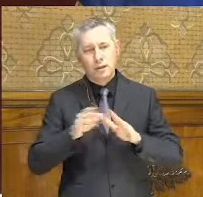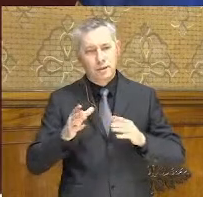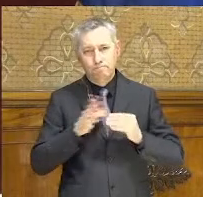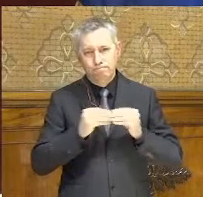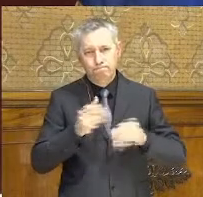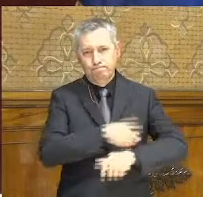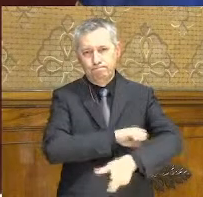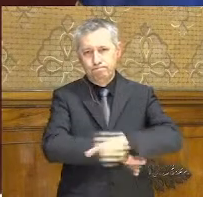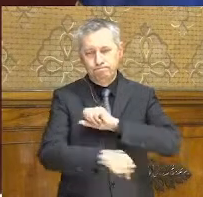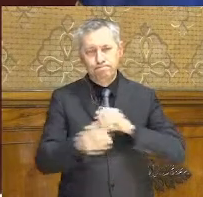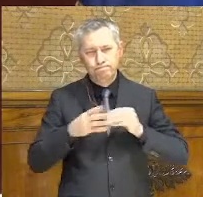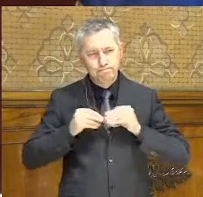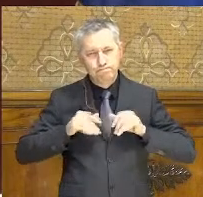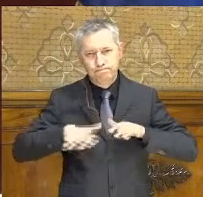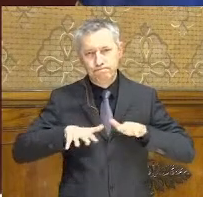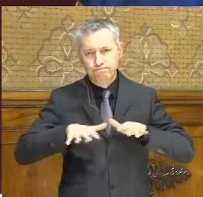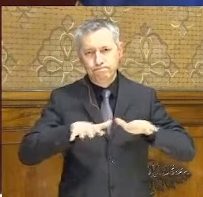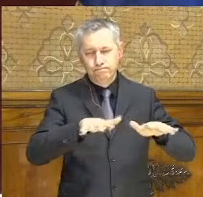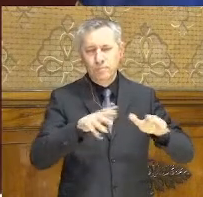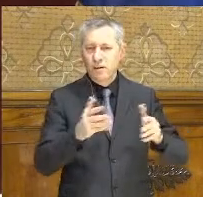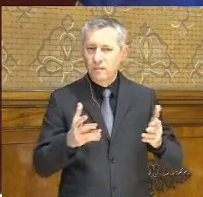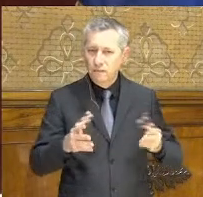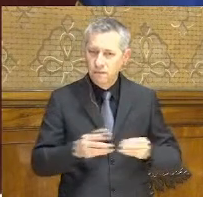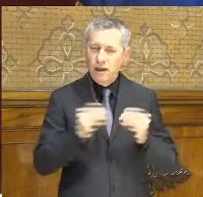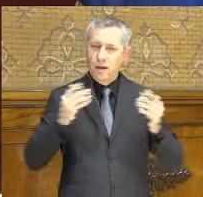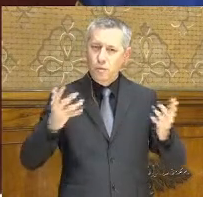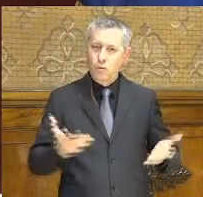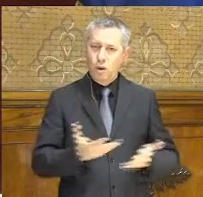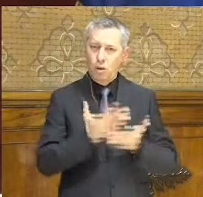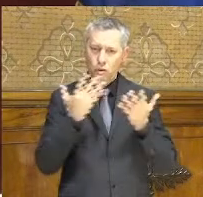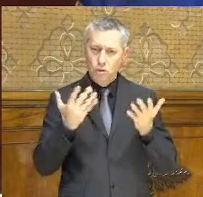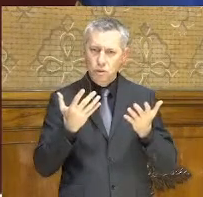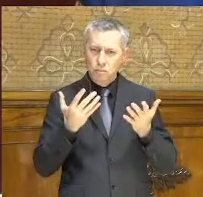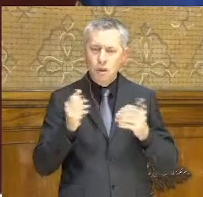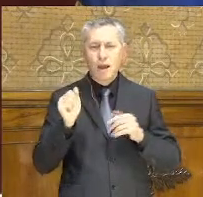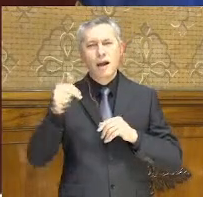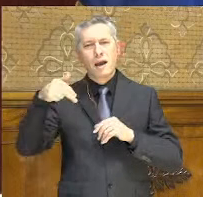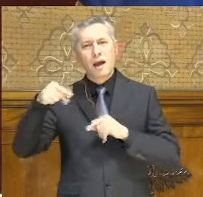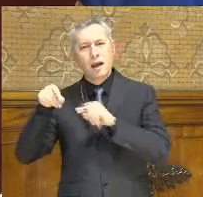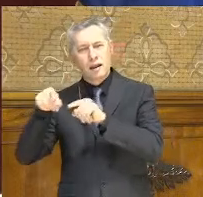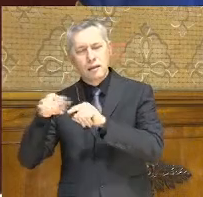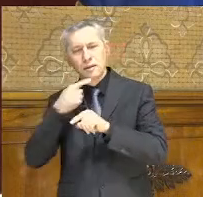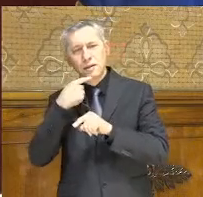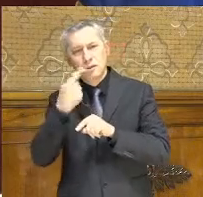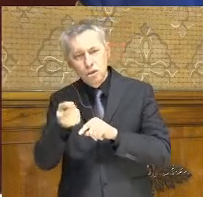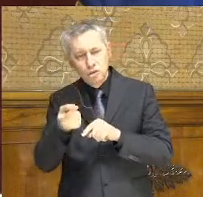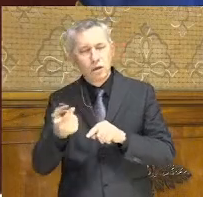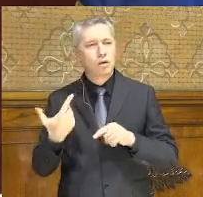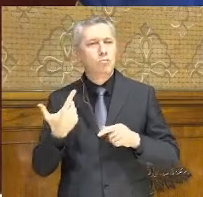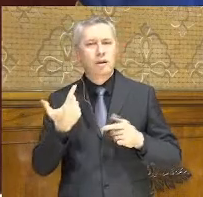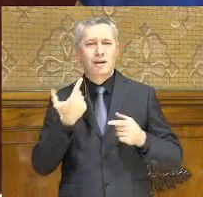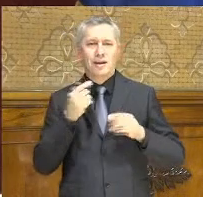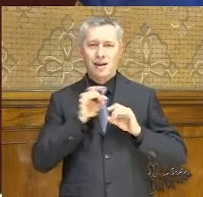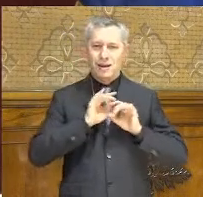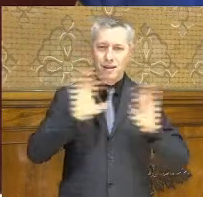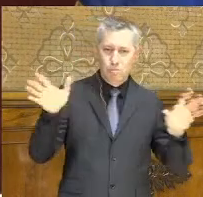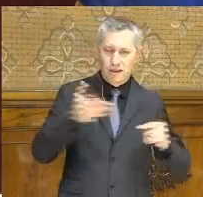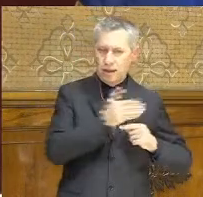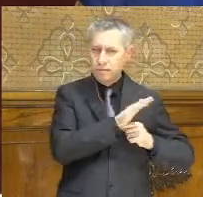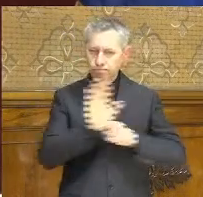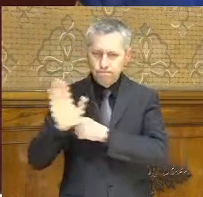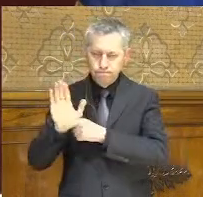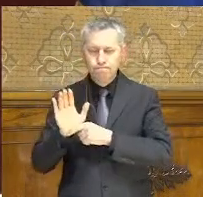movement. Arendt's insistence on freedom as manifested in public performative action